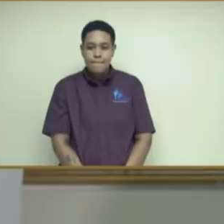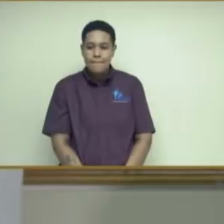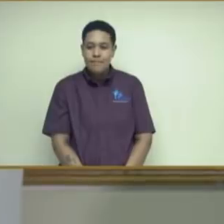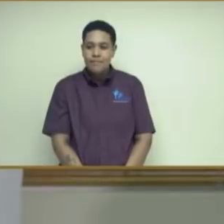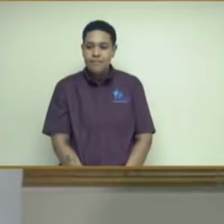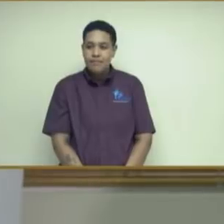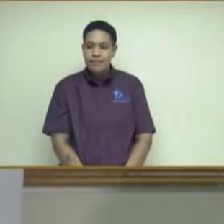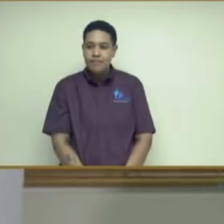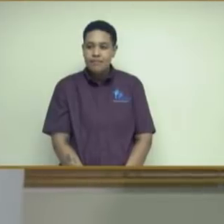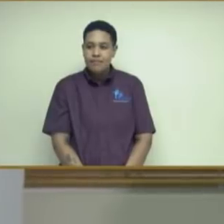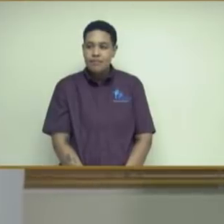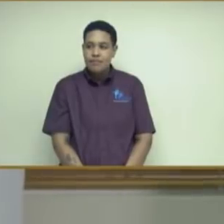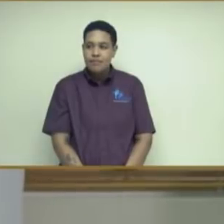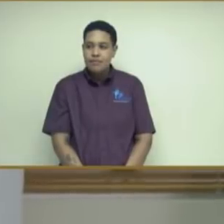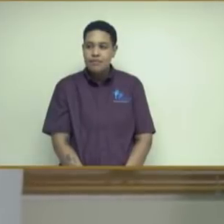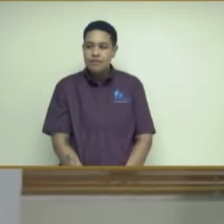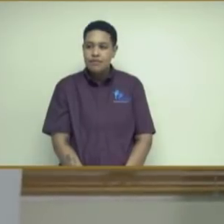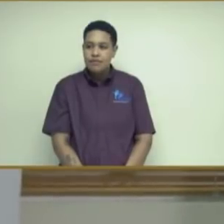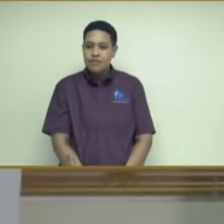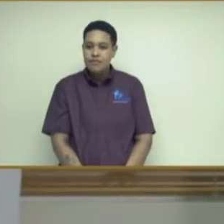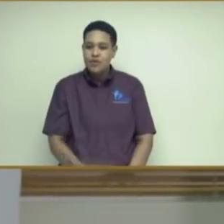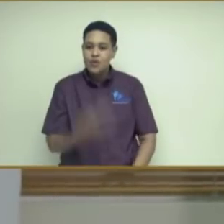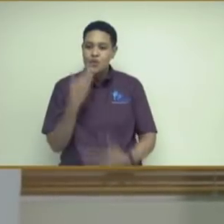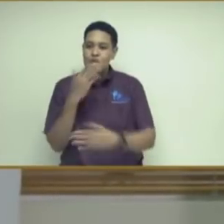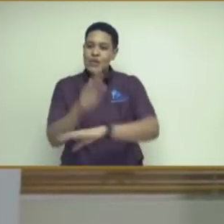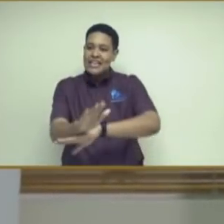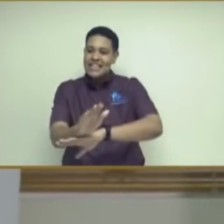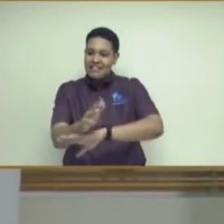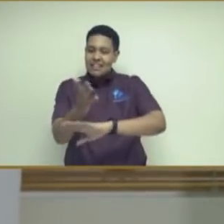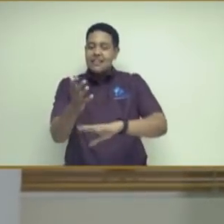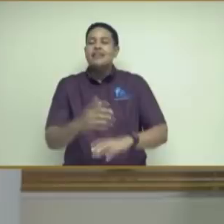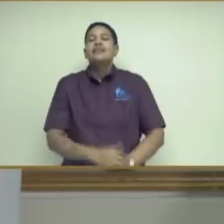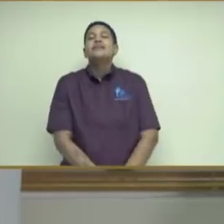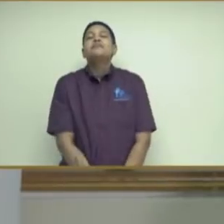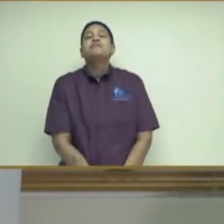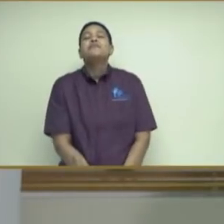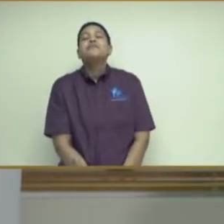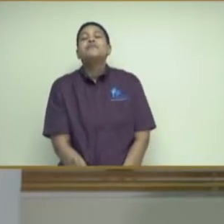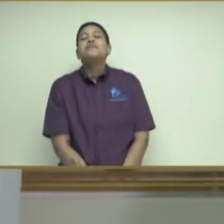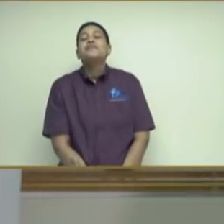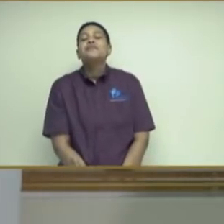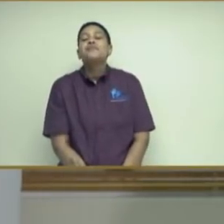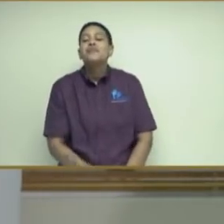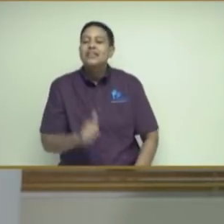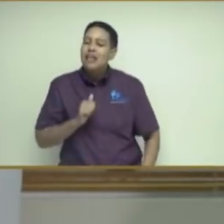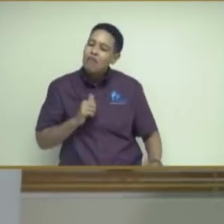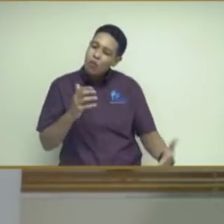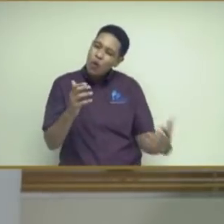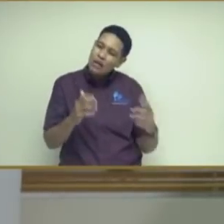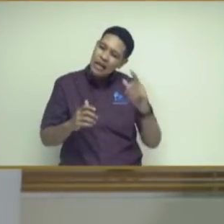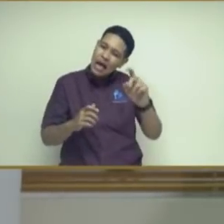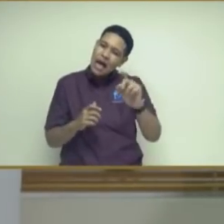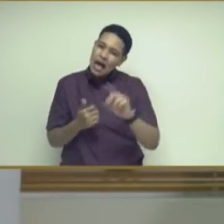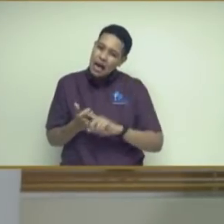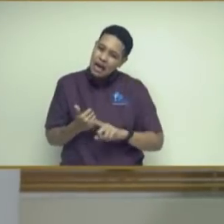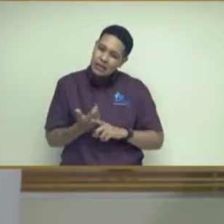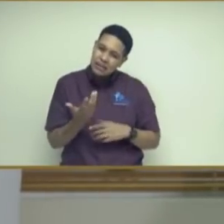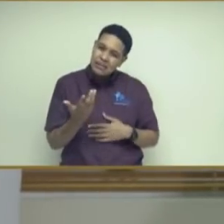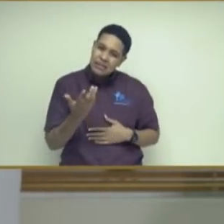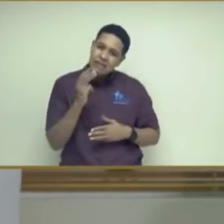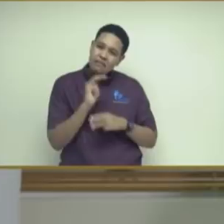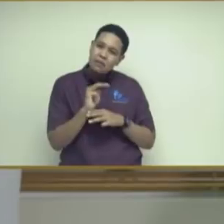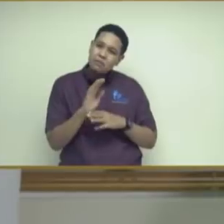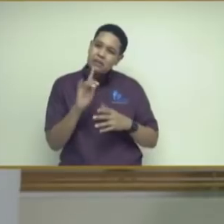Oh. Hello, good evening. You're hearing me, right? Yes, go ahead, please. Yes, thank you. Good evening. Yes, I wanted to ask a question of the